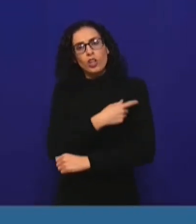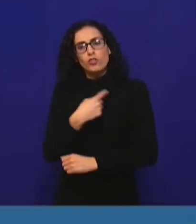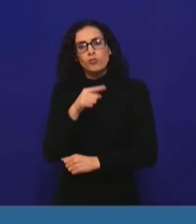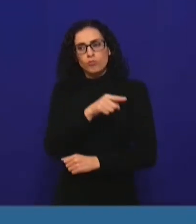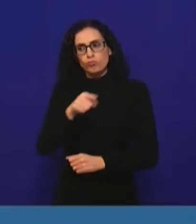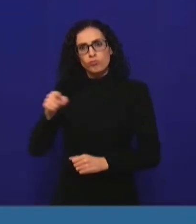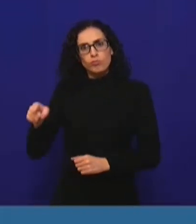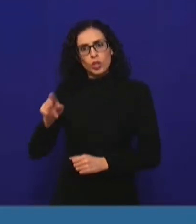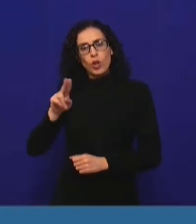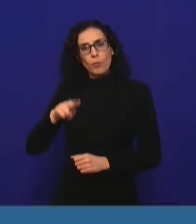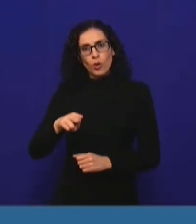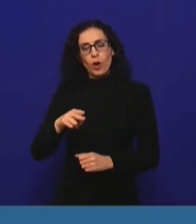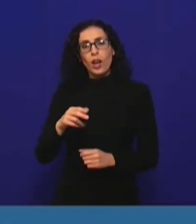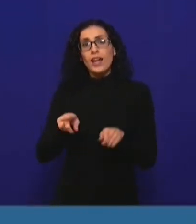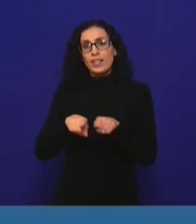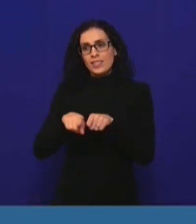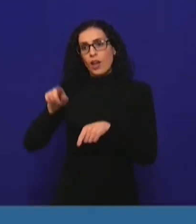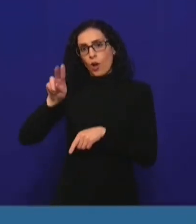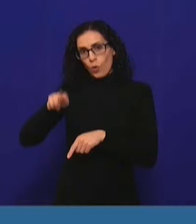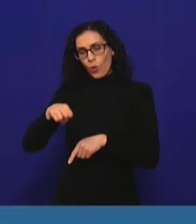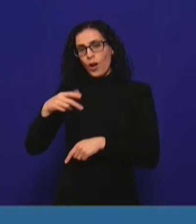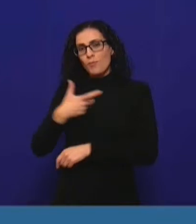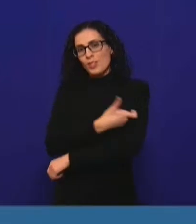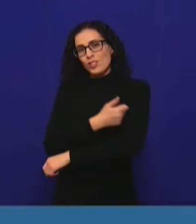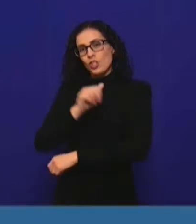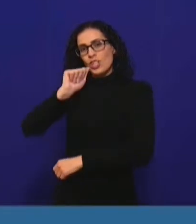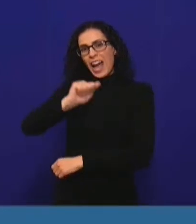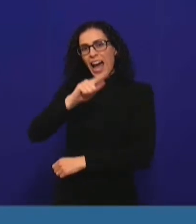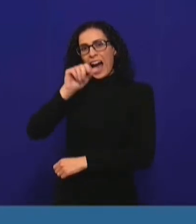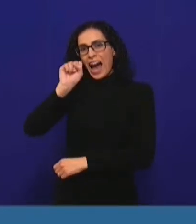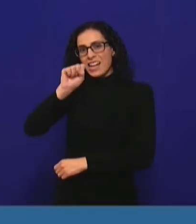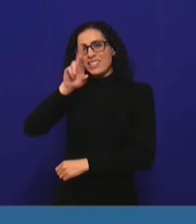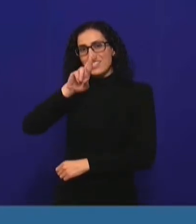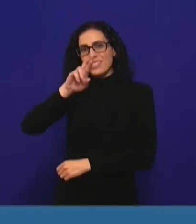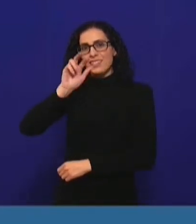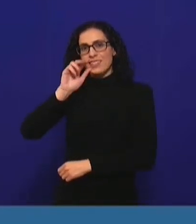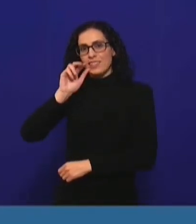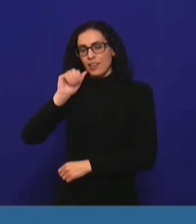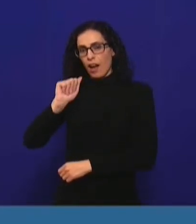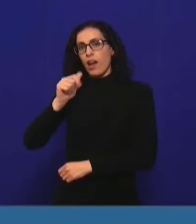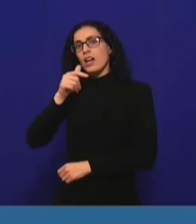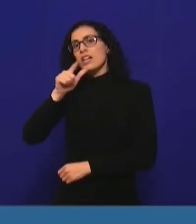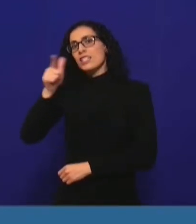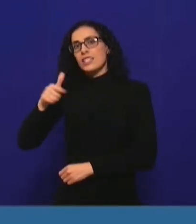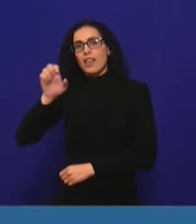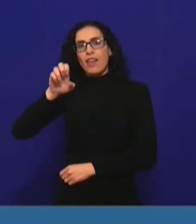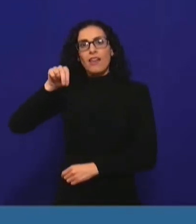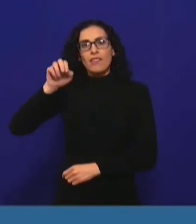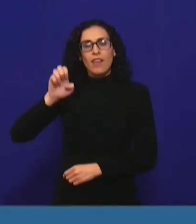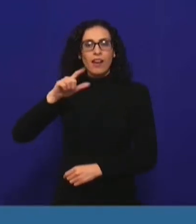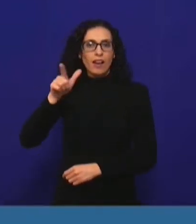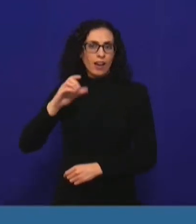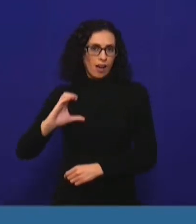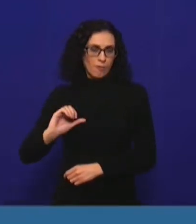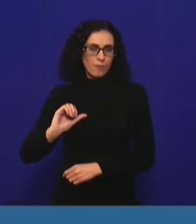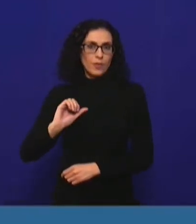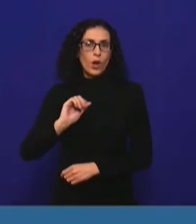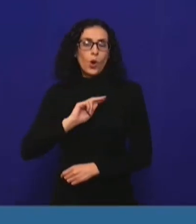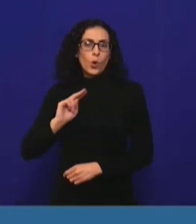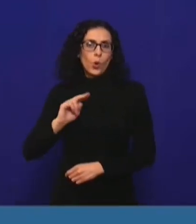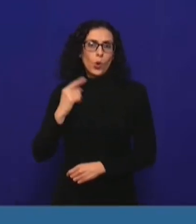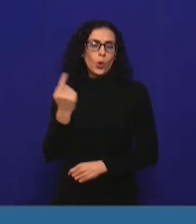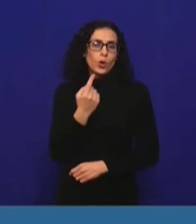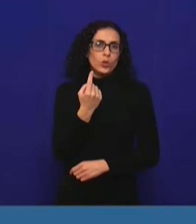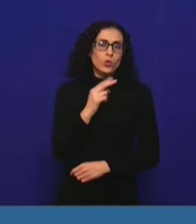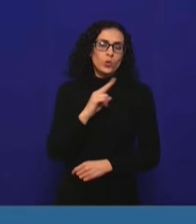in-nies l-AstraZeneca issa wkoll il-dawk li għandhom inqas minn 55 sena u koll nużaw il-Moderna għal dawk li għandhom il-fuq